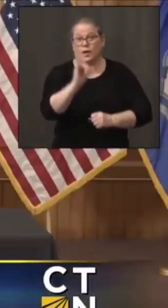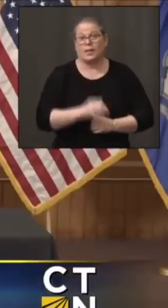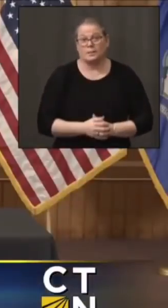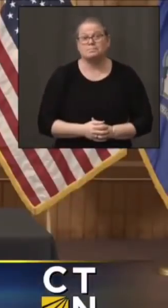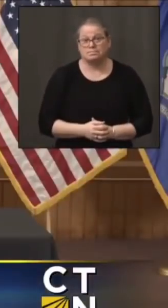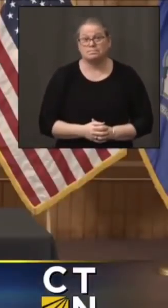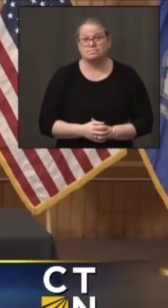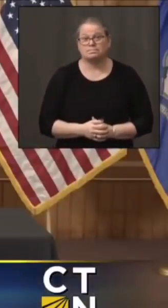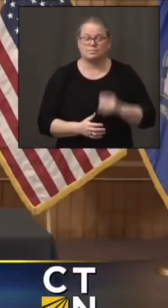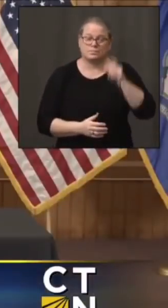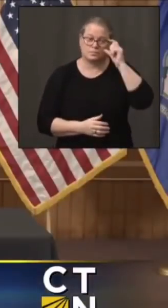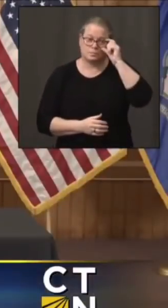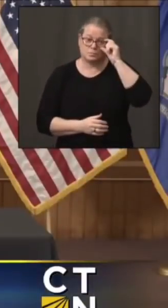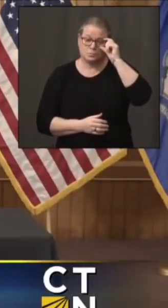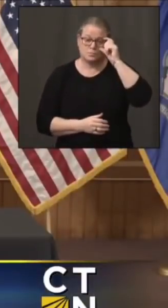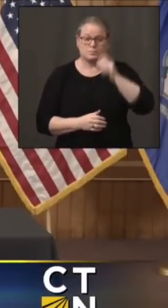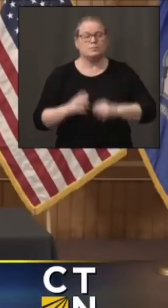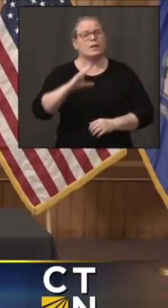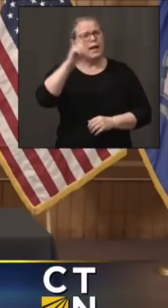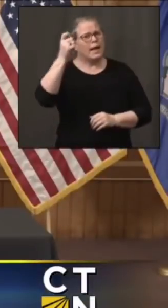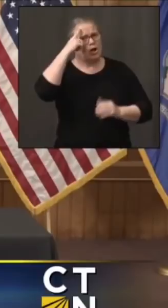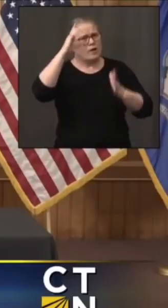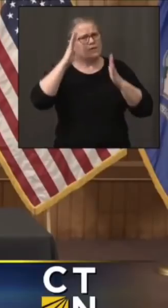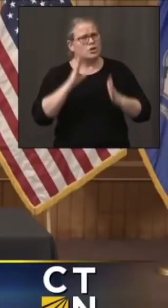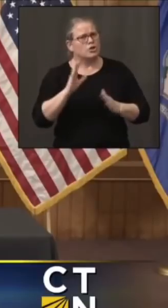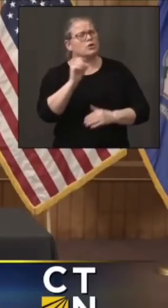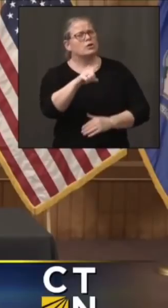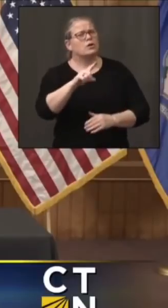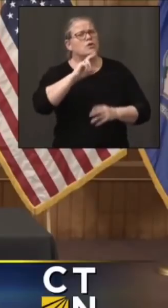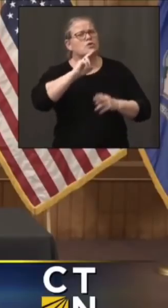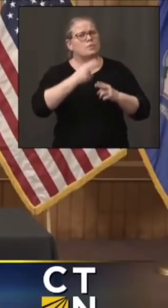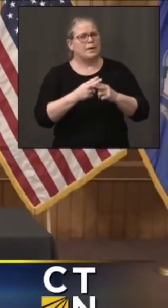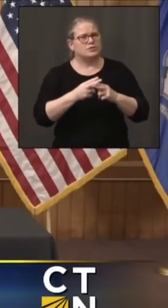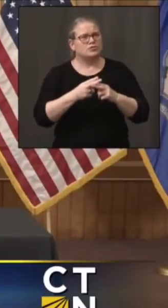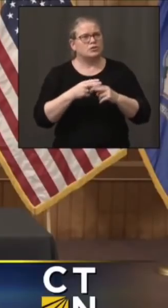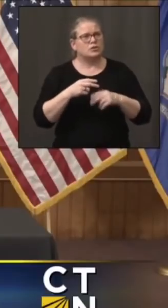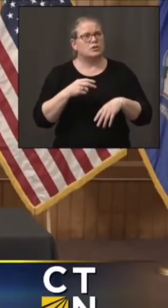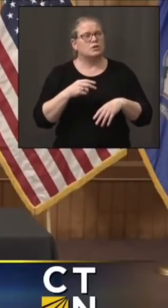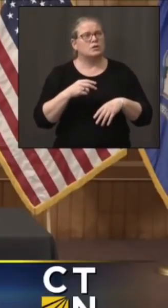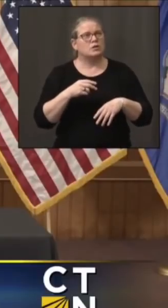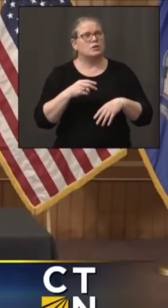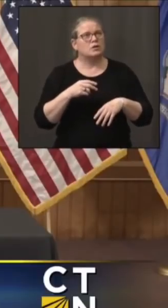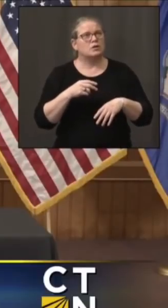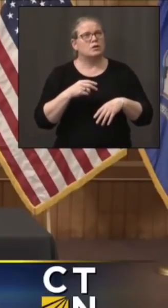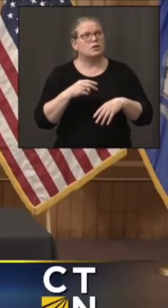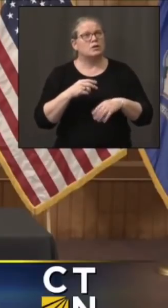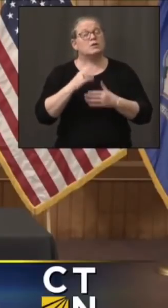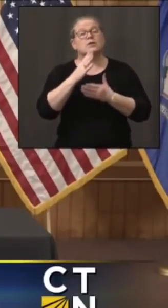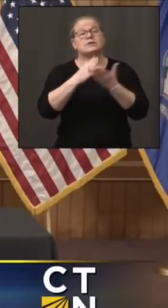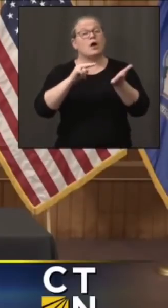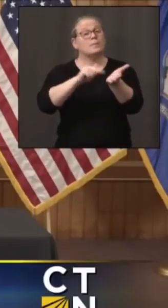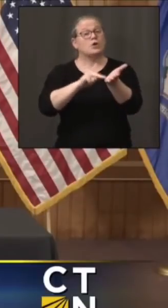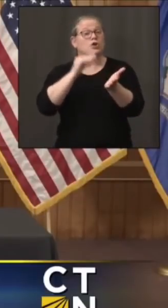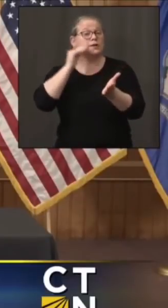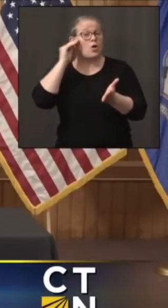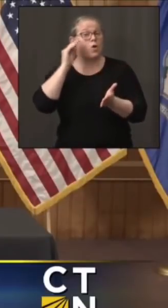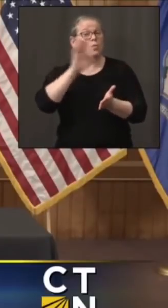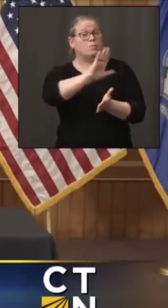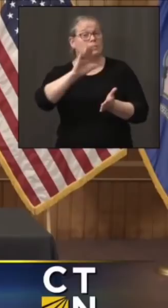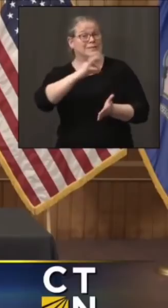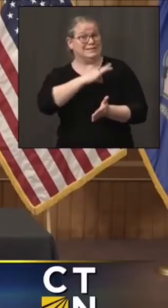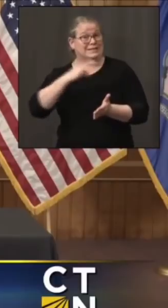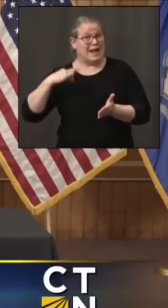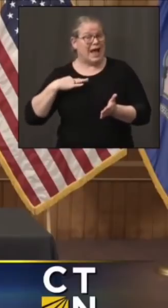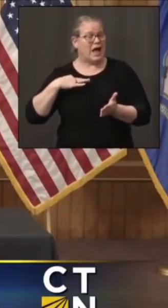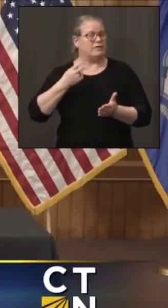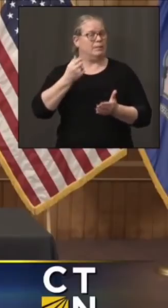Thanks. One more question for the governor. You mentioned that staff at nursing homes have been more reluctant to get vaccinated. Are you seeing that within hospitals as